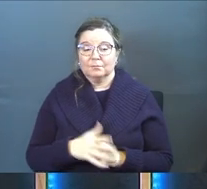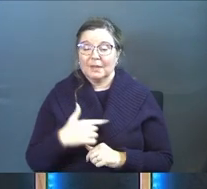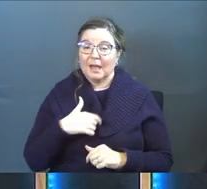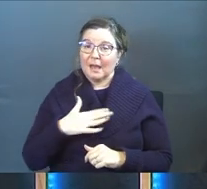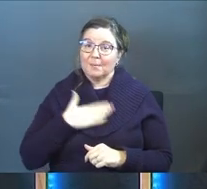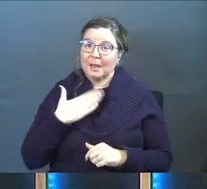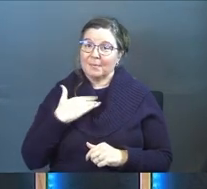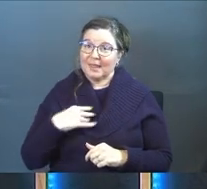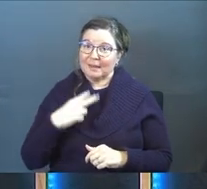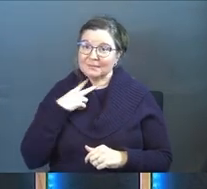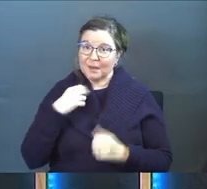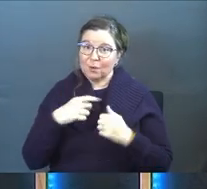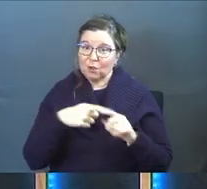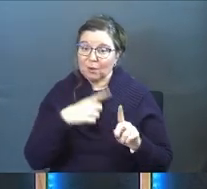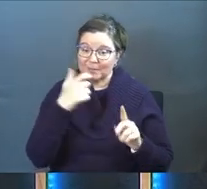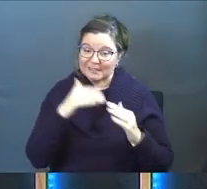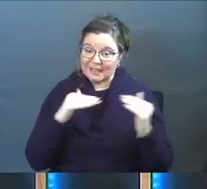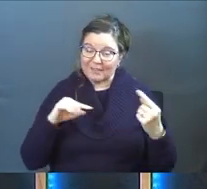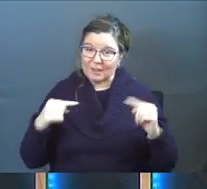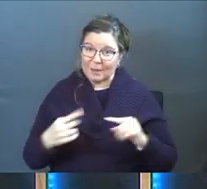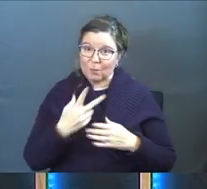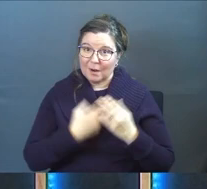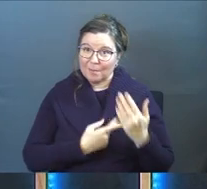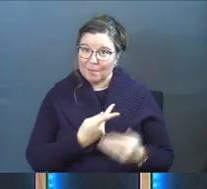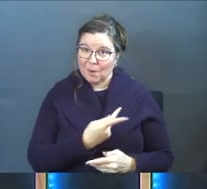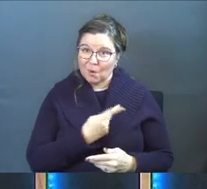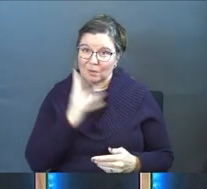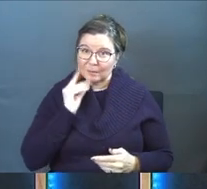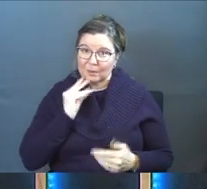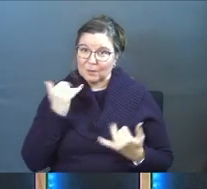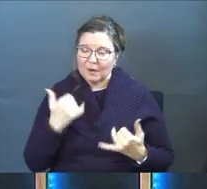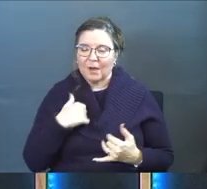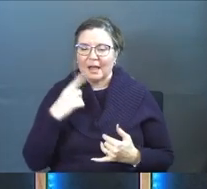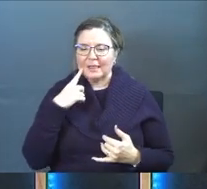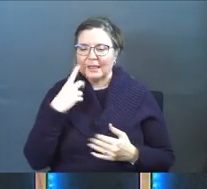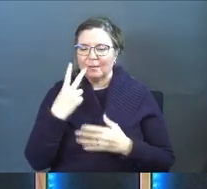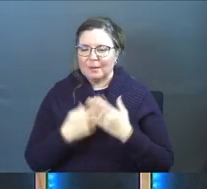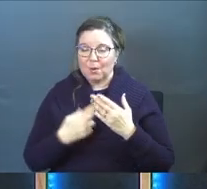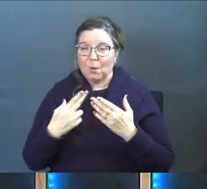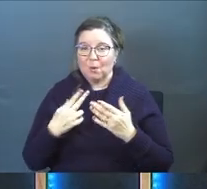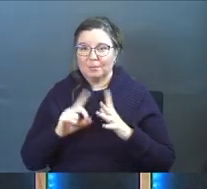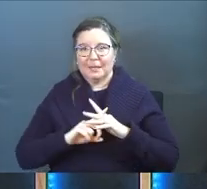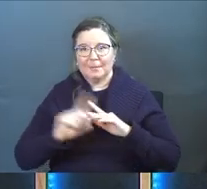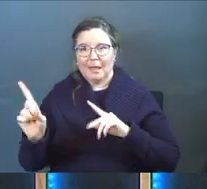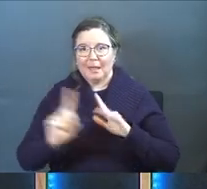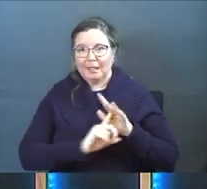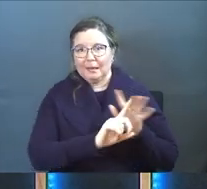I'm so glad that I'm stuck with her, because the level of pain that we're both feeling right now, I think we'd both be bailing.